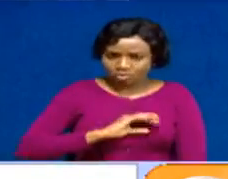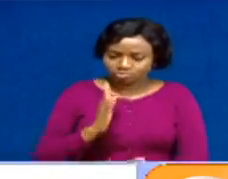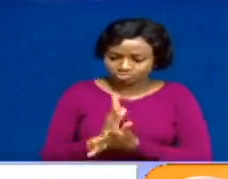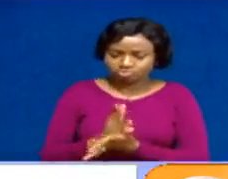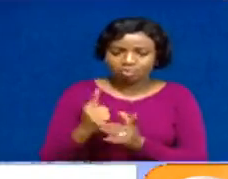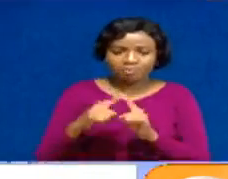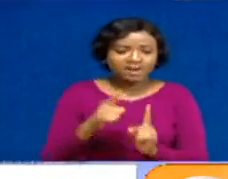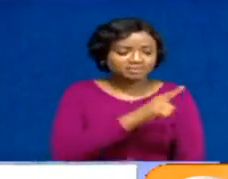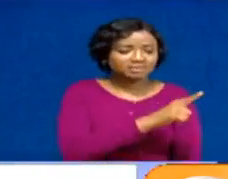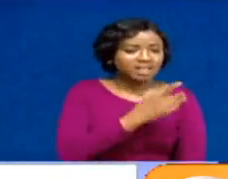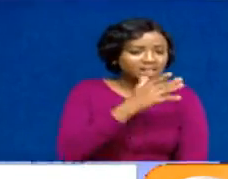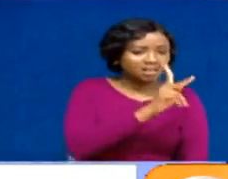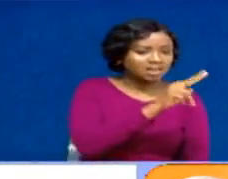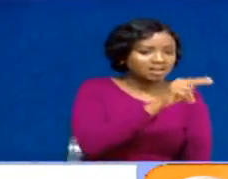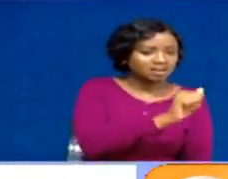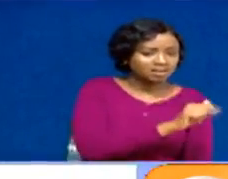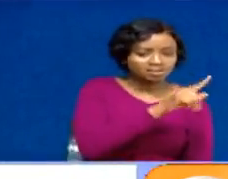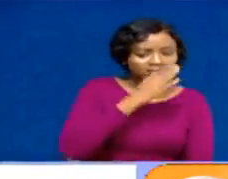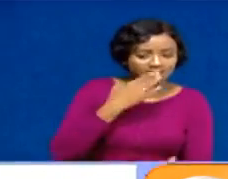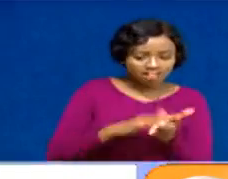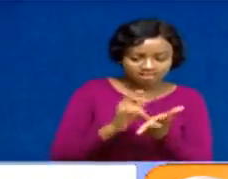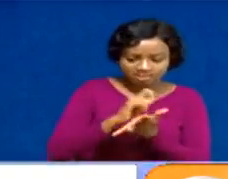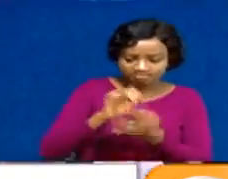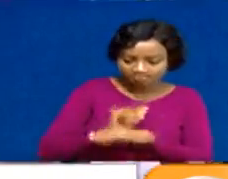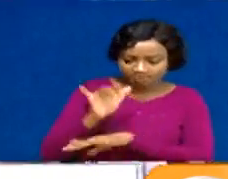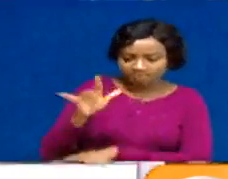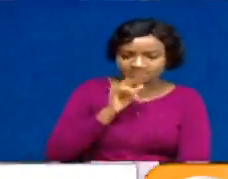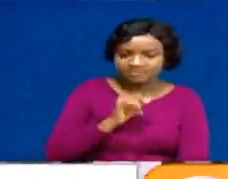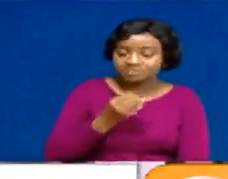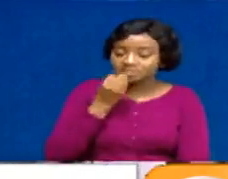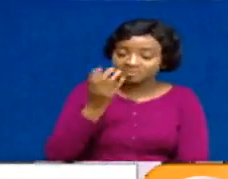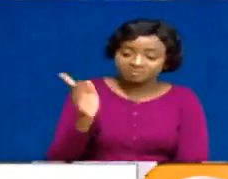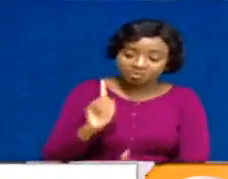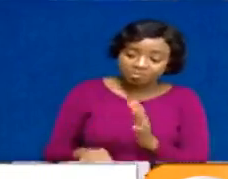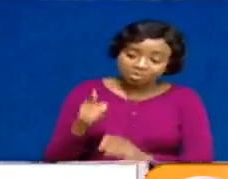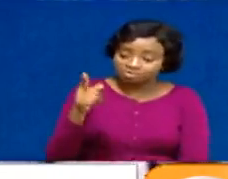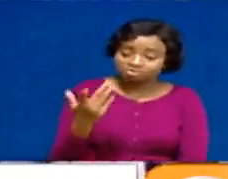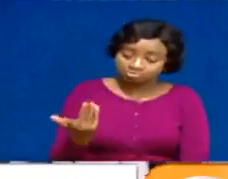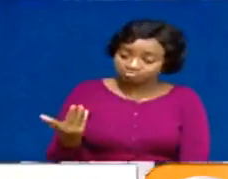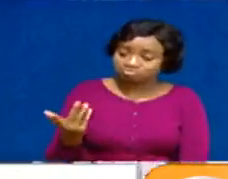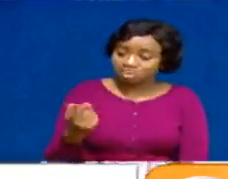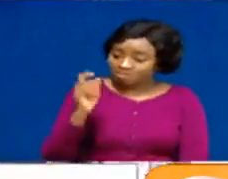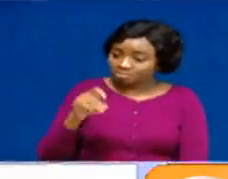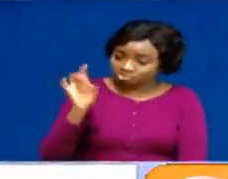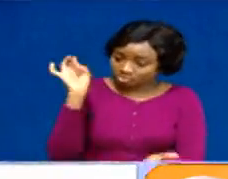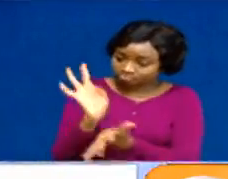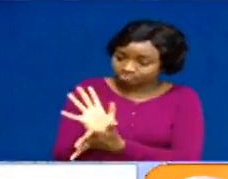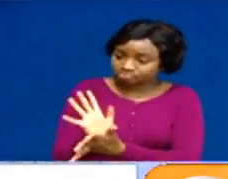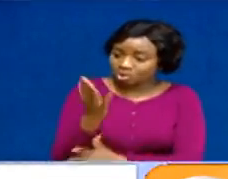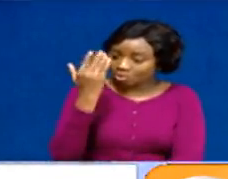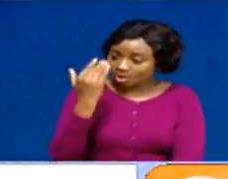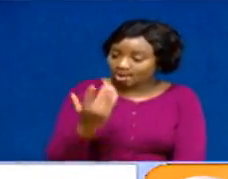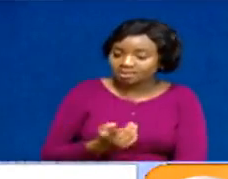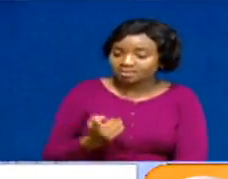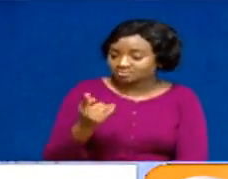land received offer letters from the Kenya National Assurance Company notifying them of a pending eviction order from the contested